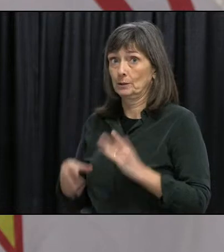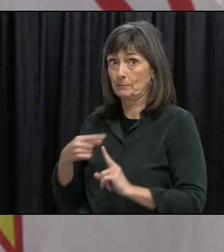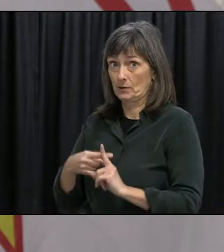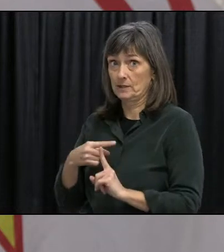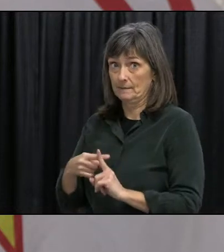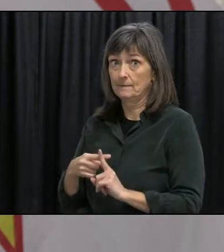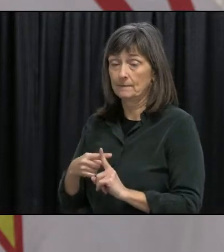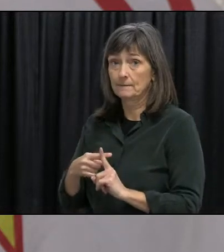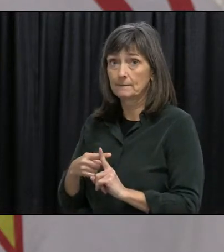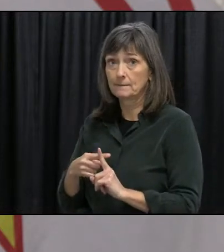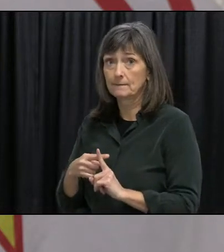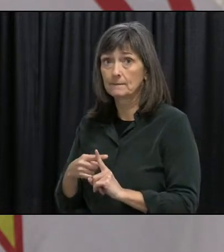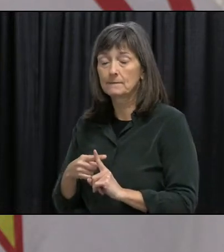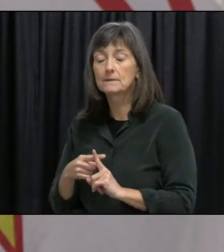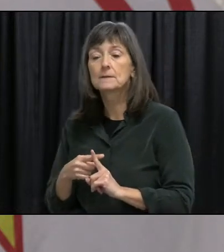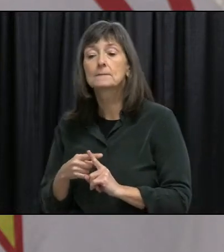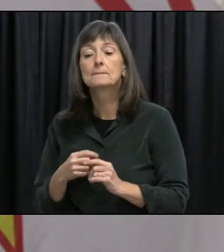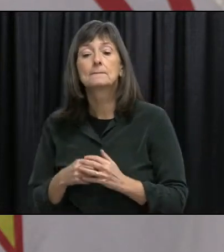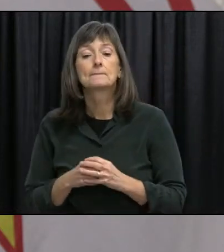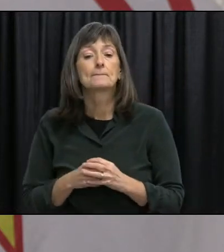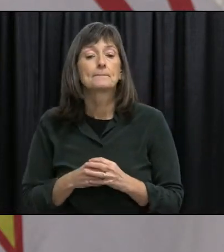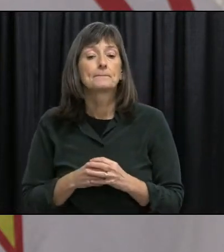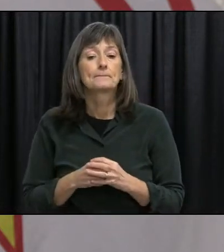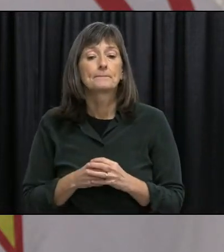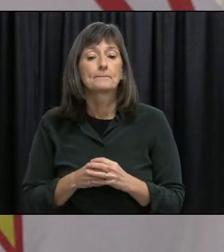a positive test within the school,